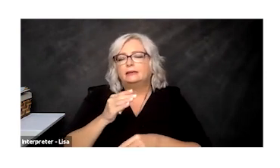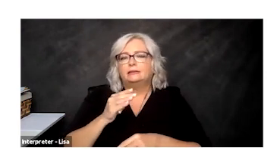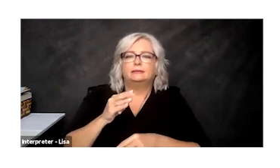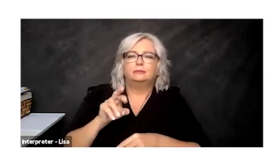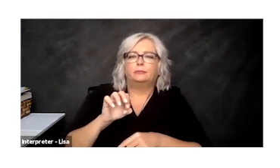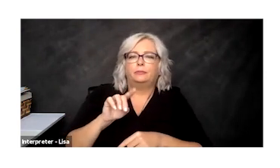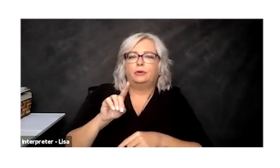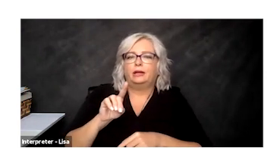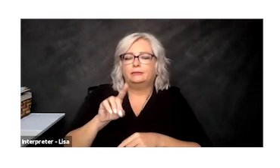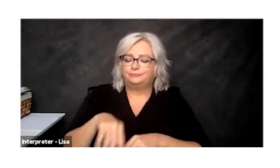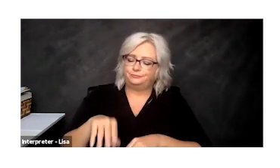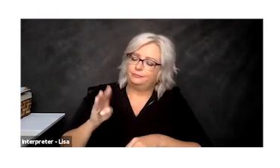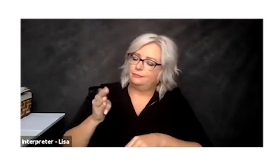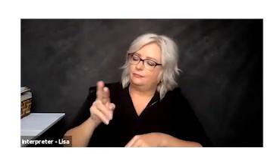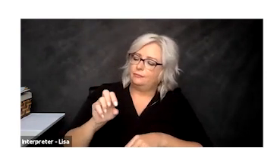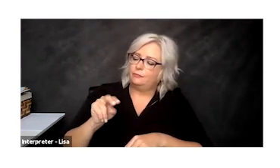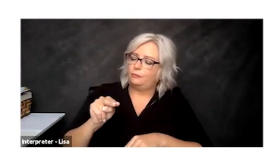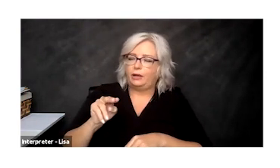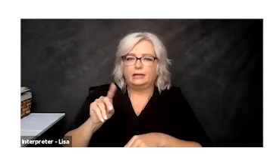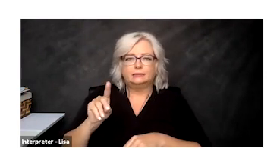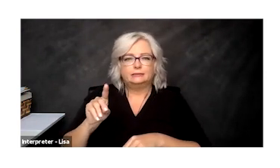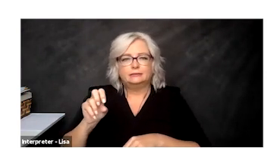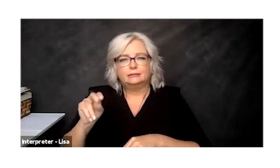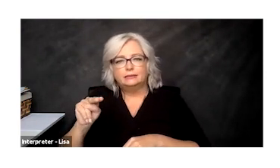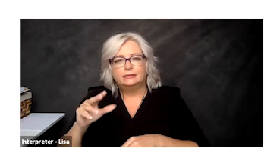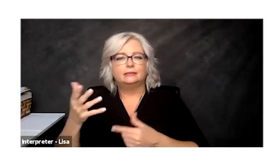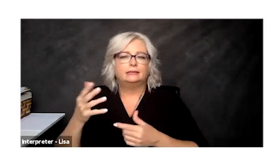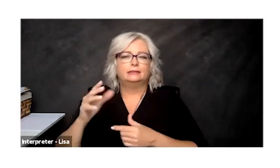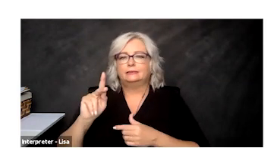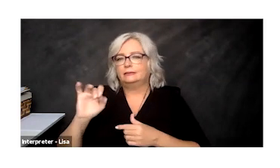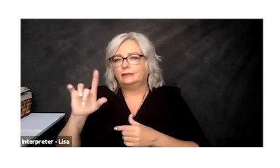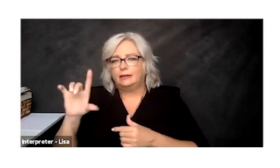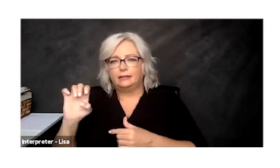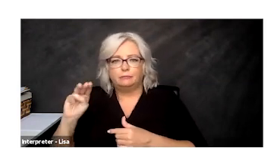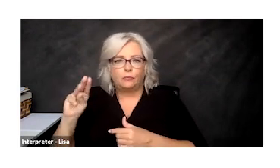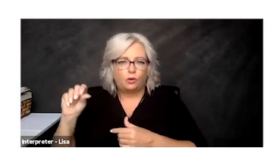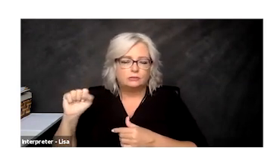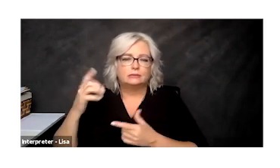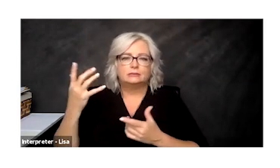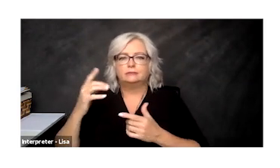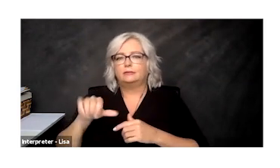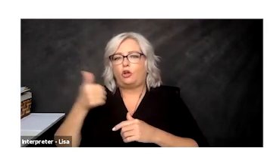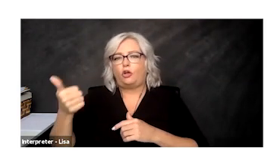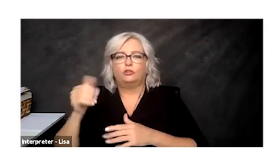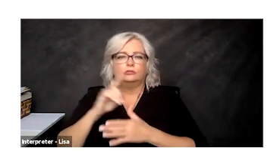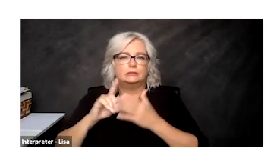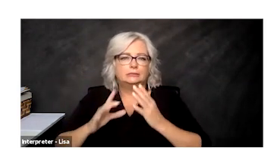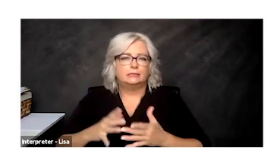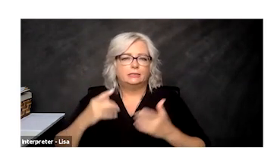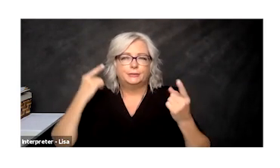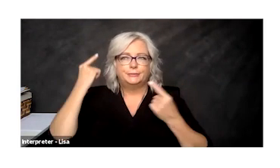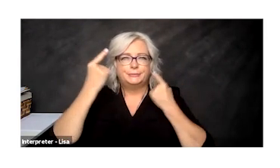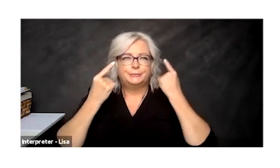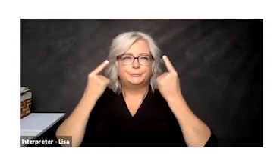or Pierre Moss are also thinking about those questions. And all Black people are sort of thinking about those questions as well. So.